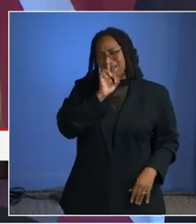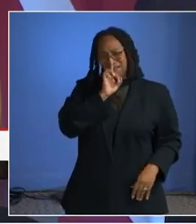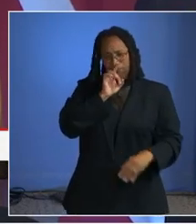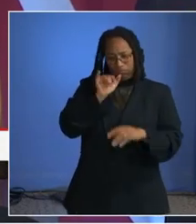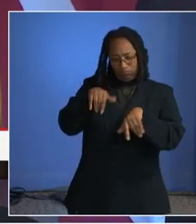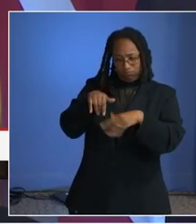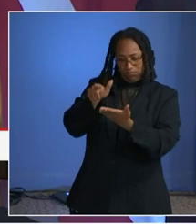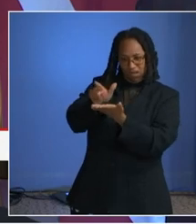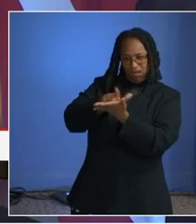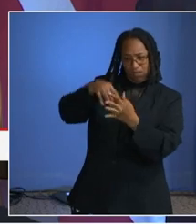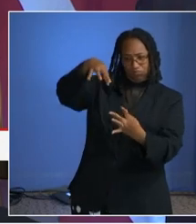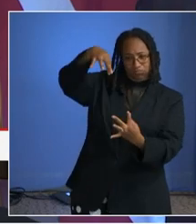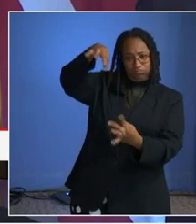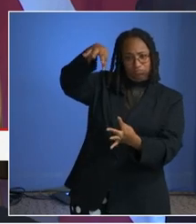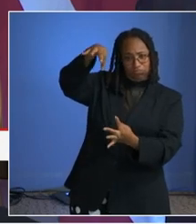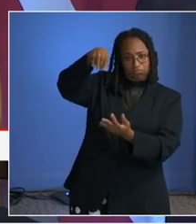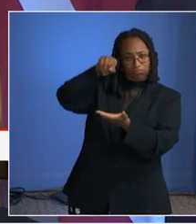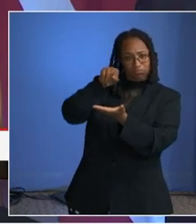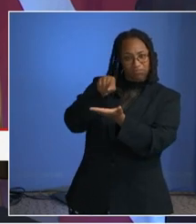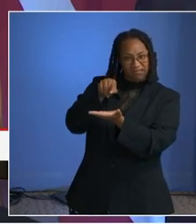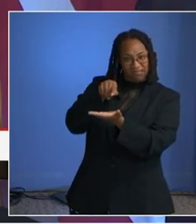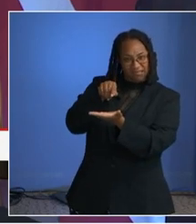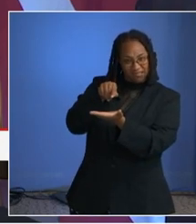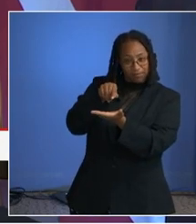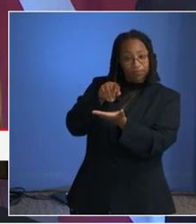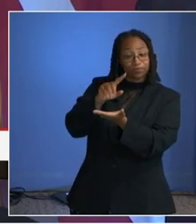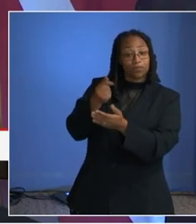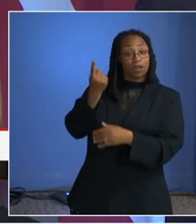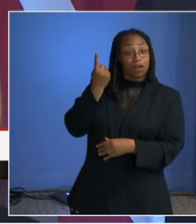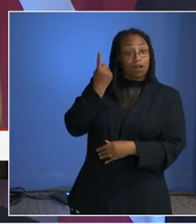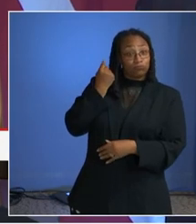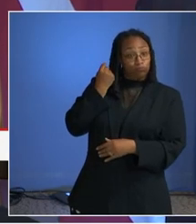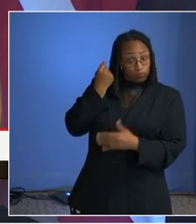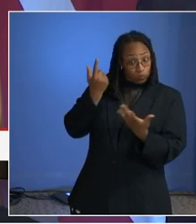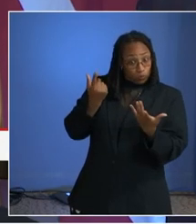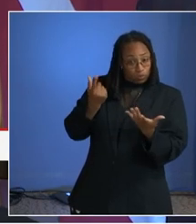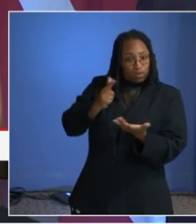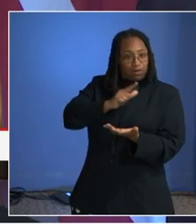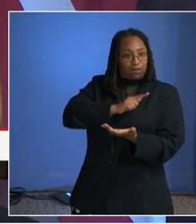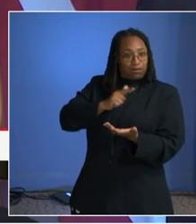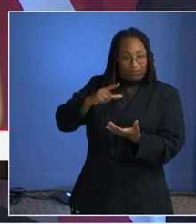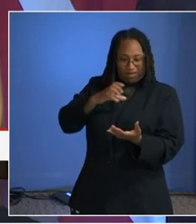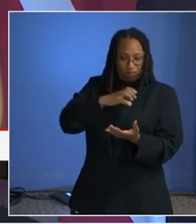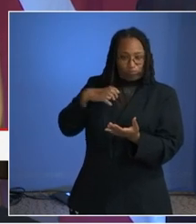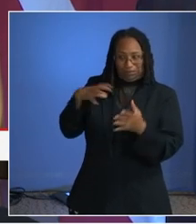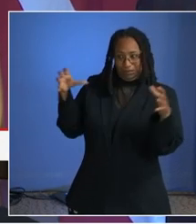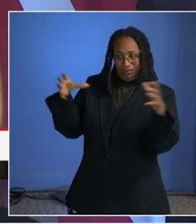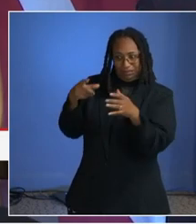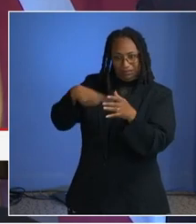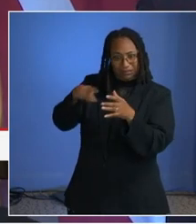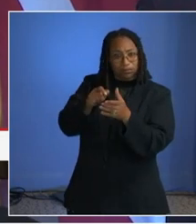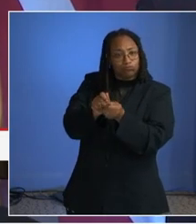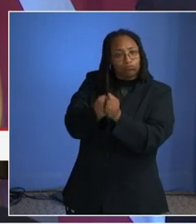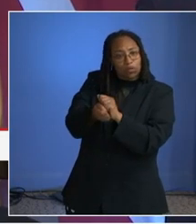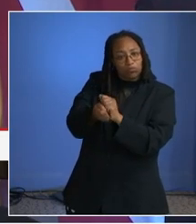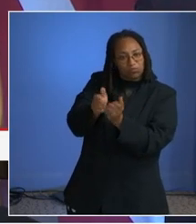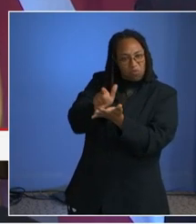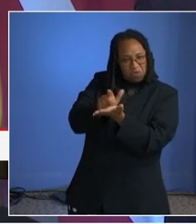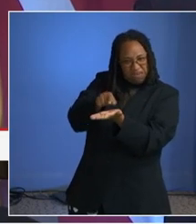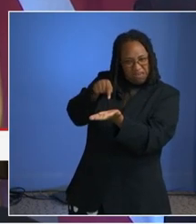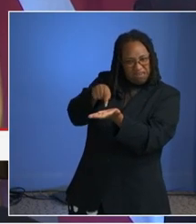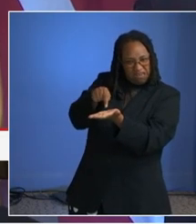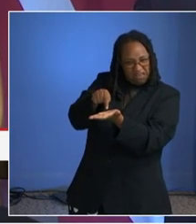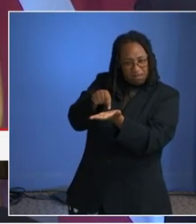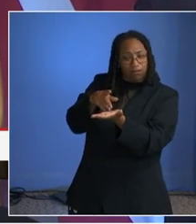council changed the law late last year, and we will, when we update the mayor's order, it will be updated to reflect